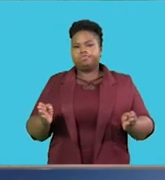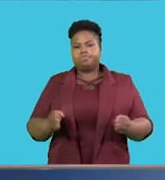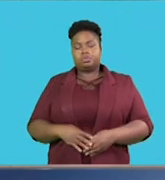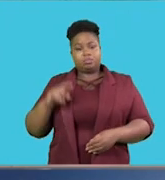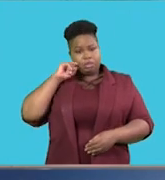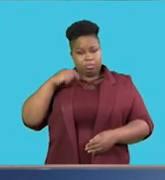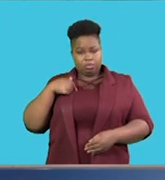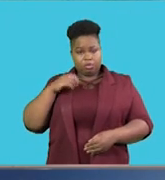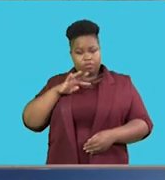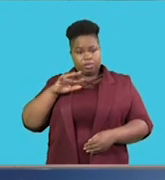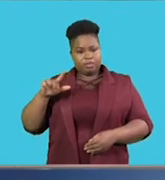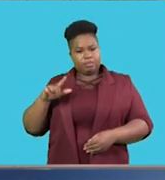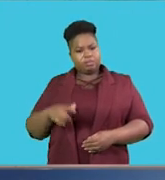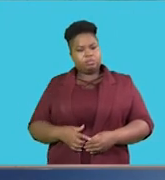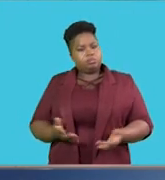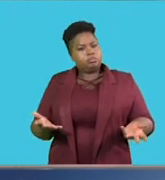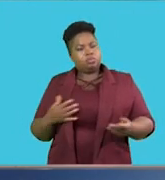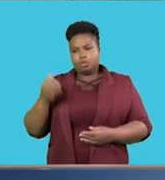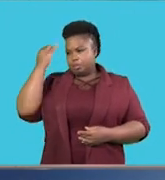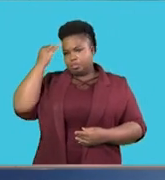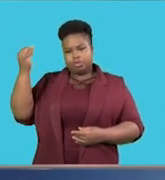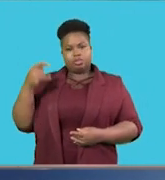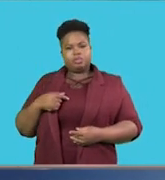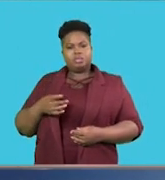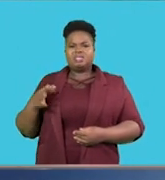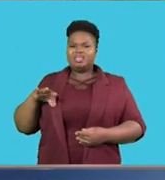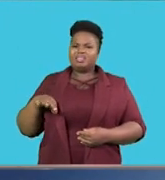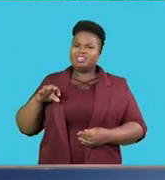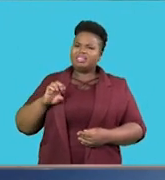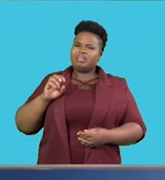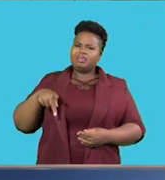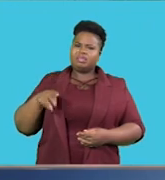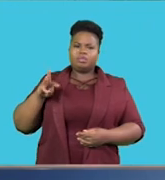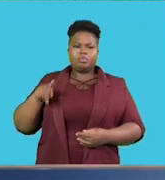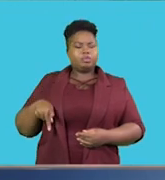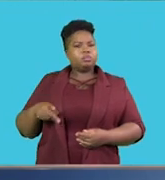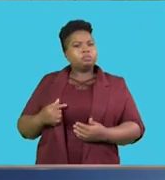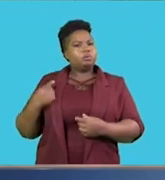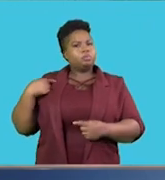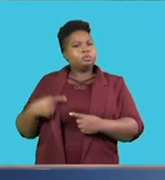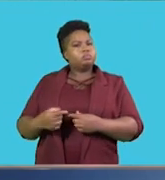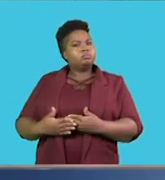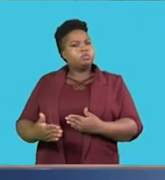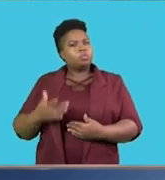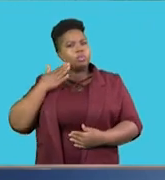age ya ka, I'm 47 years old. Imagine ke ya ka salary ya EPWP until when. So re kopa di-permanent job.